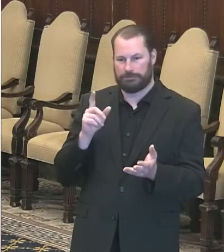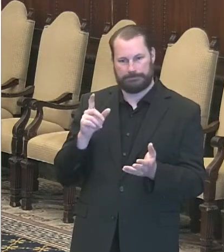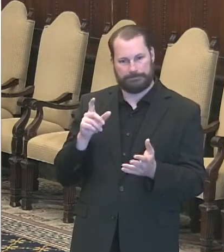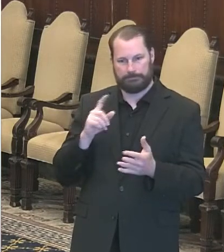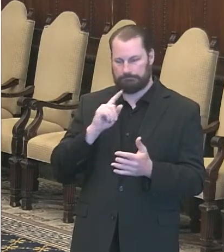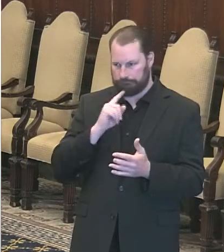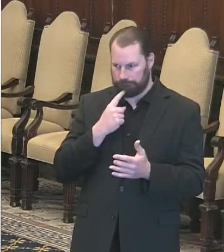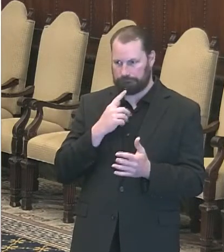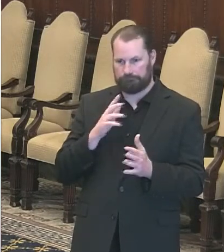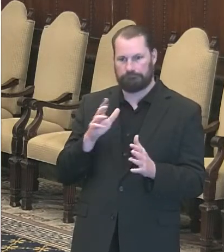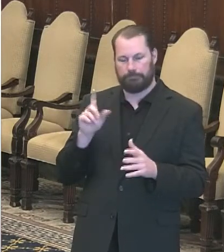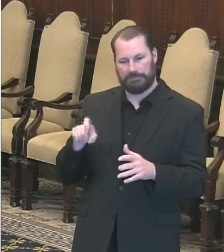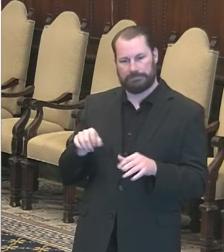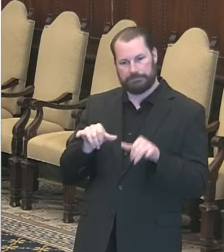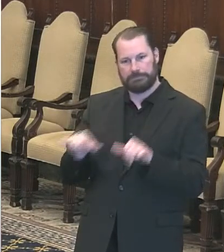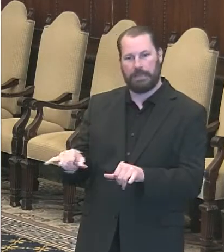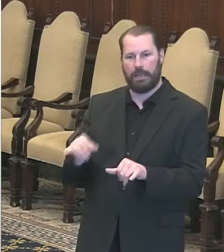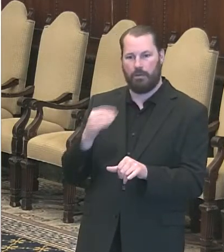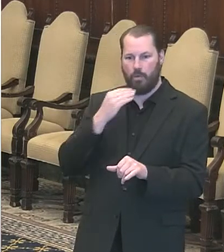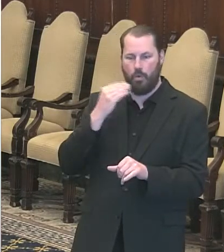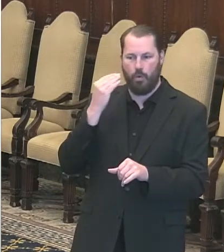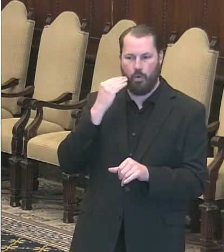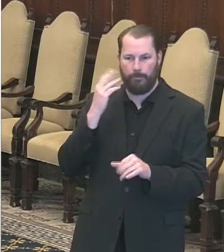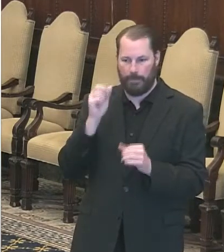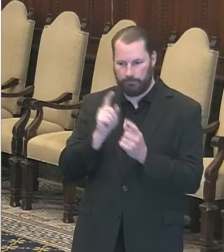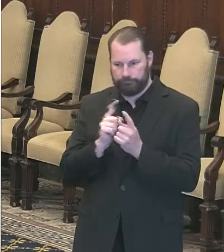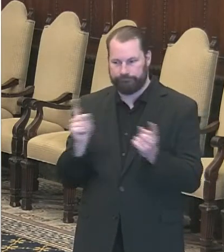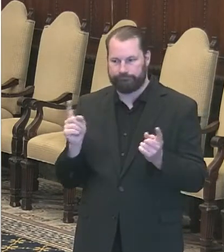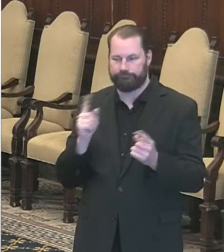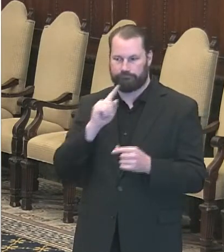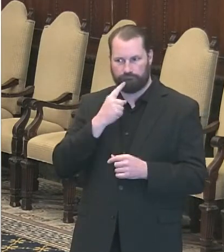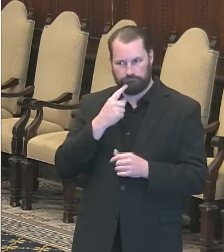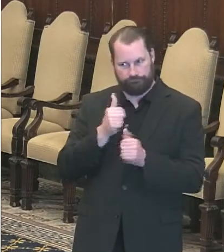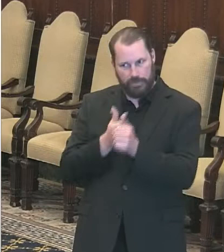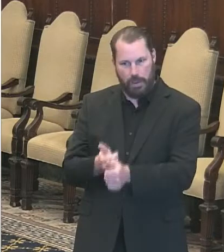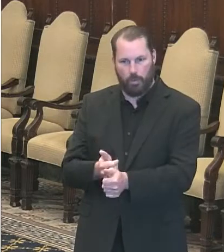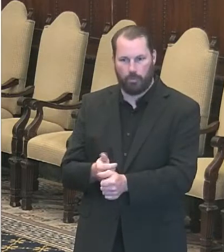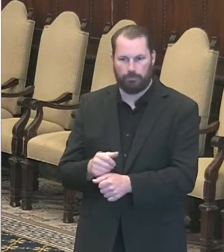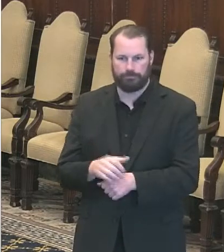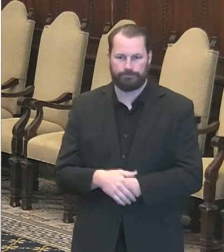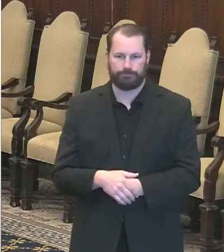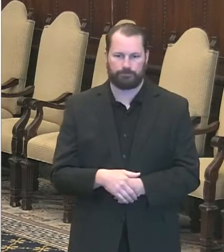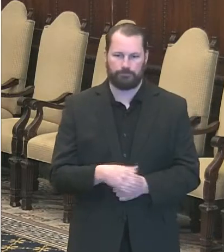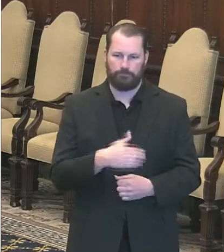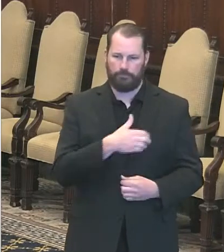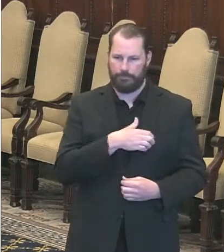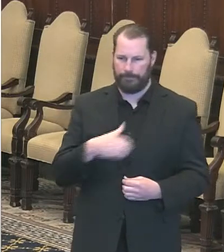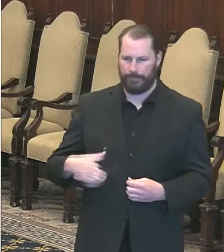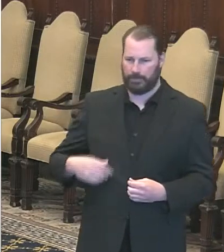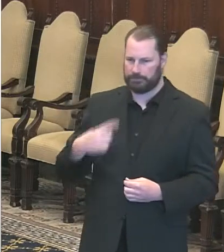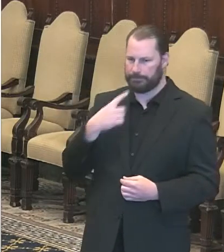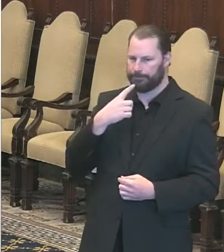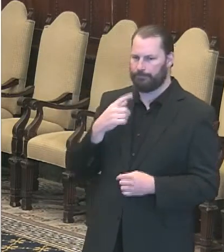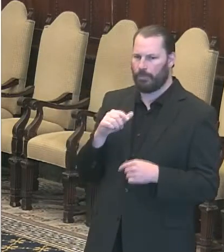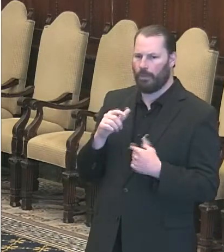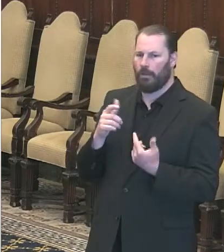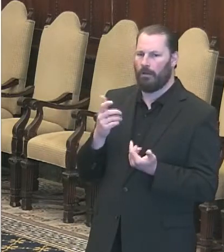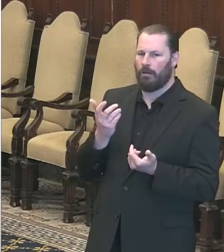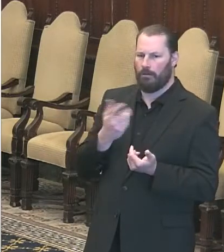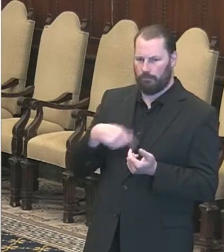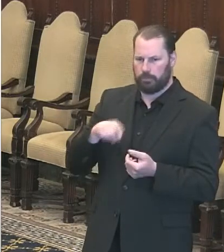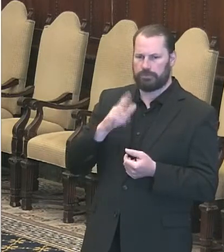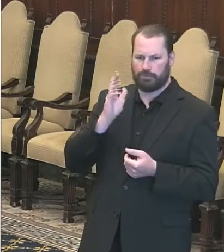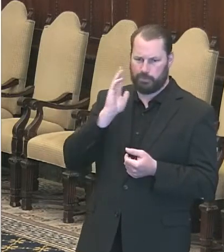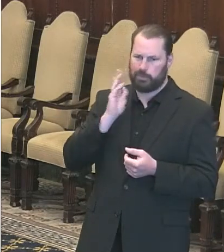respect the social distancing guidelines that are in place. And we'll be able to secure the venue. There's no doubt about that. And we won't be providing